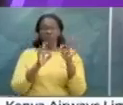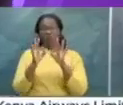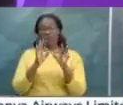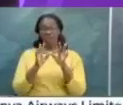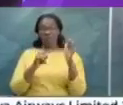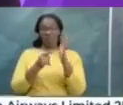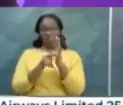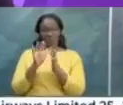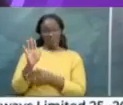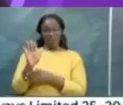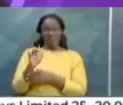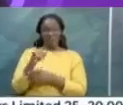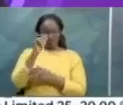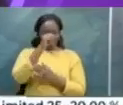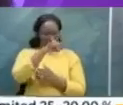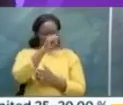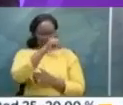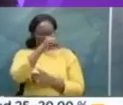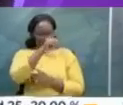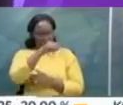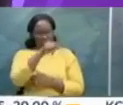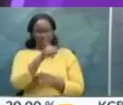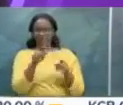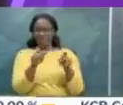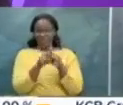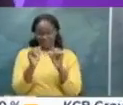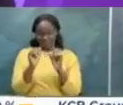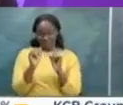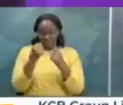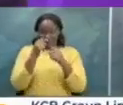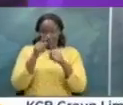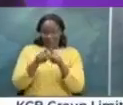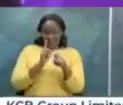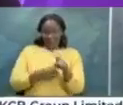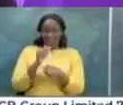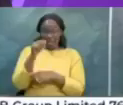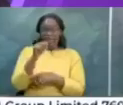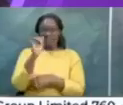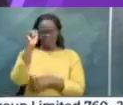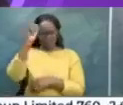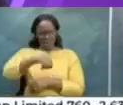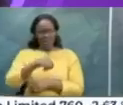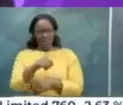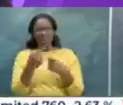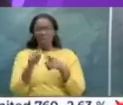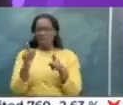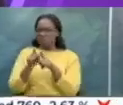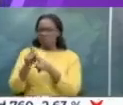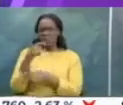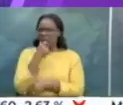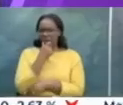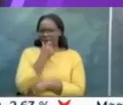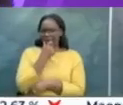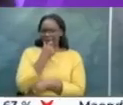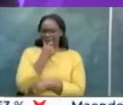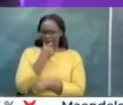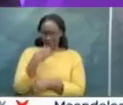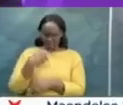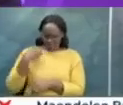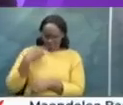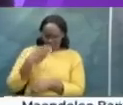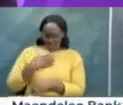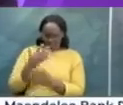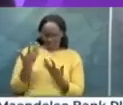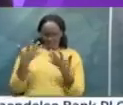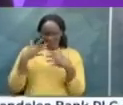a mask. Of course. So, and safety at the same time. And safety at the same time, because that's the first need. Yes. But you always wonder, will it match my outfit, etc.